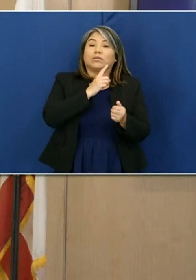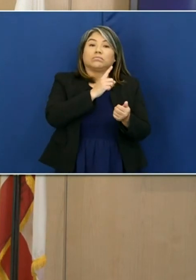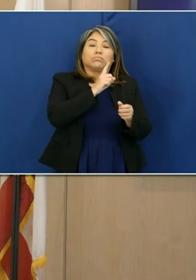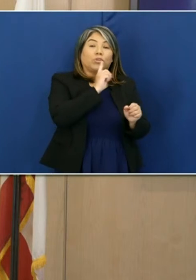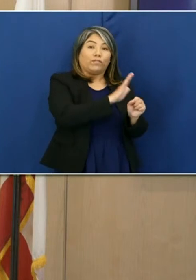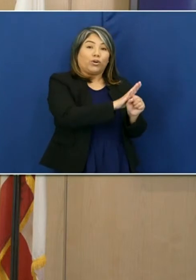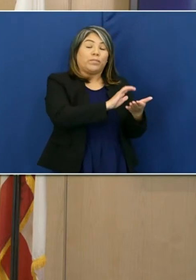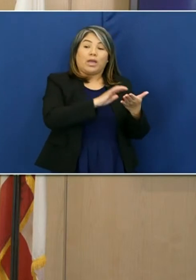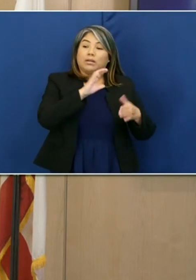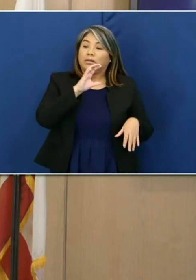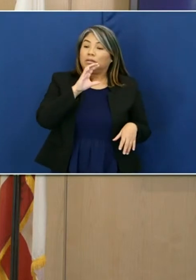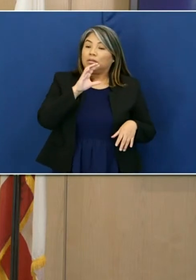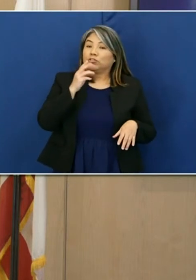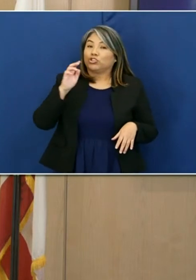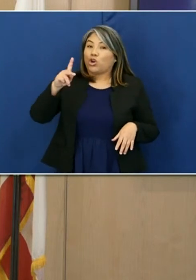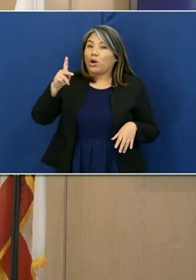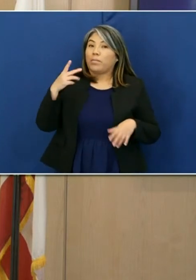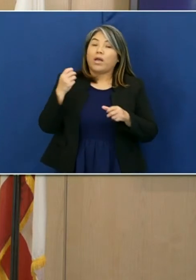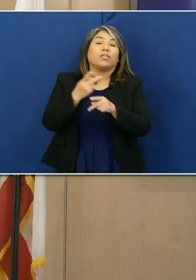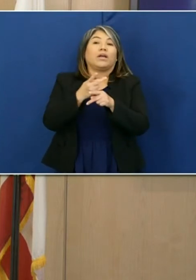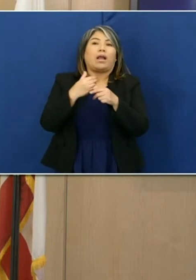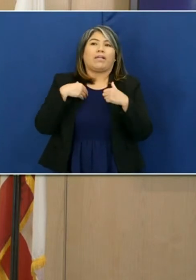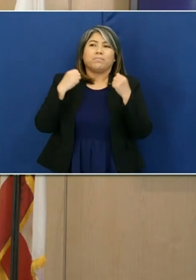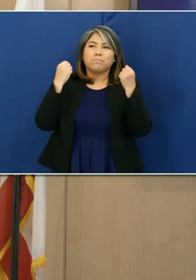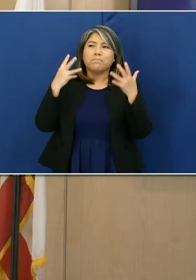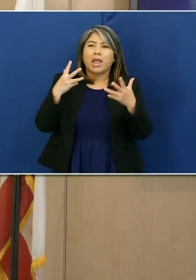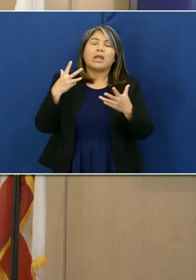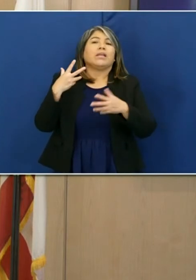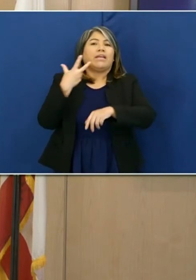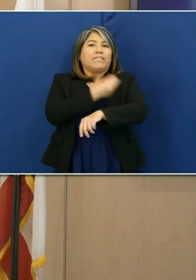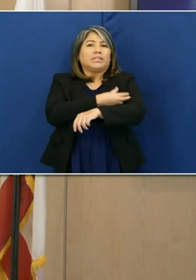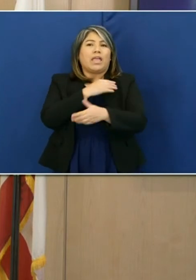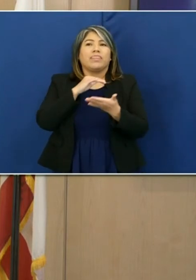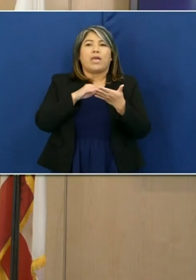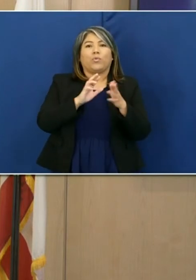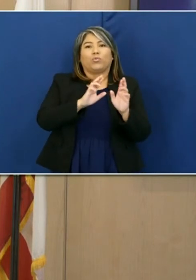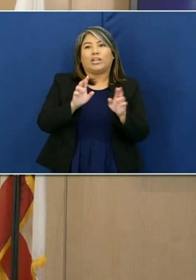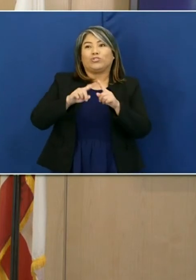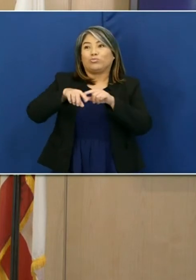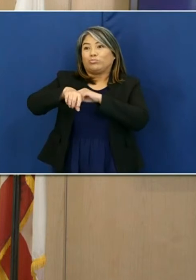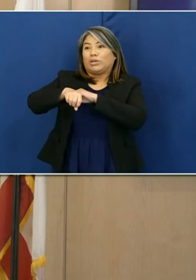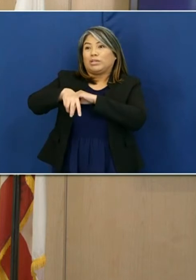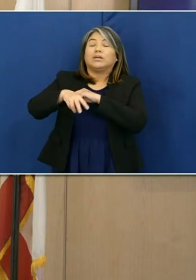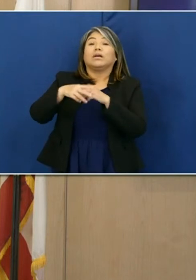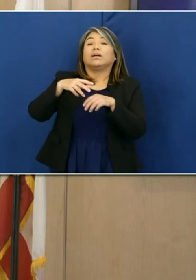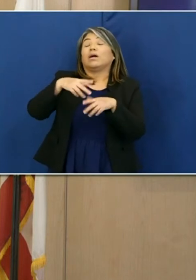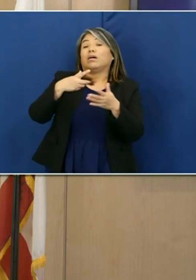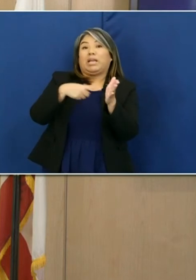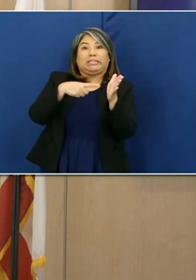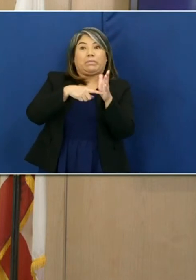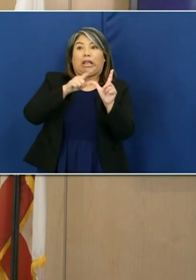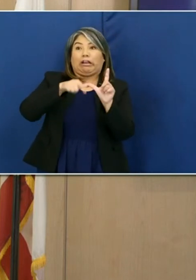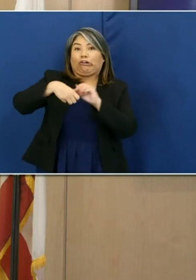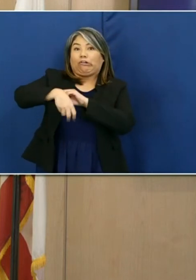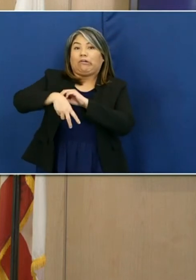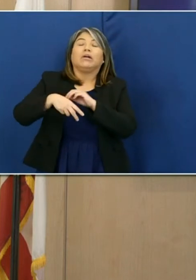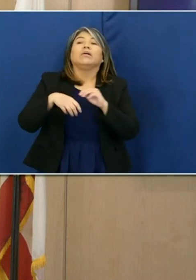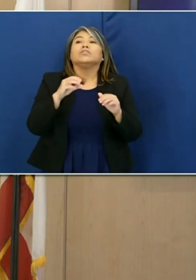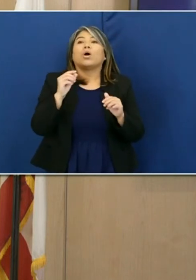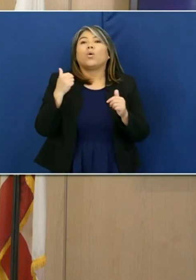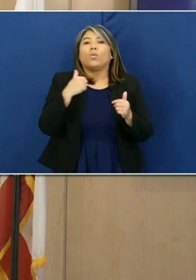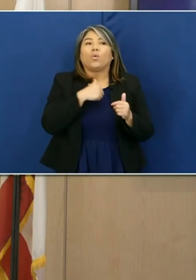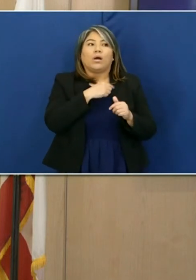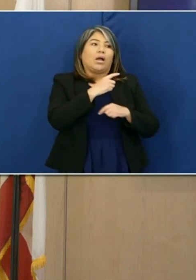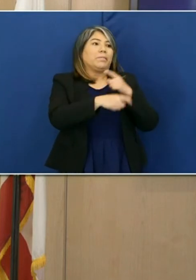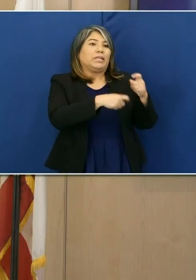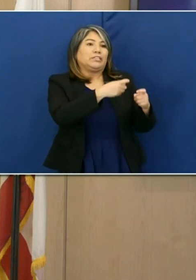had hundreds of vaccines that were set to expire Monday night after hours, so they administered them to Phase 1B police officers